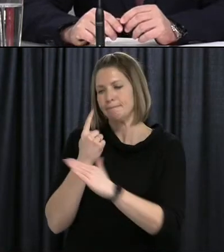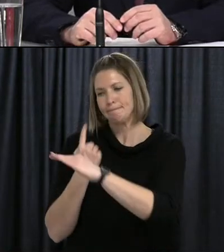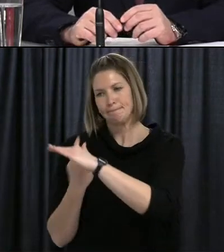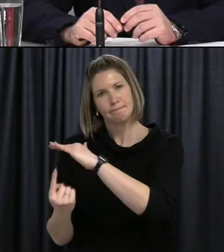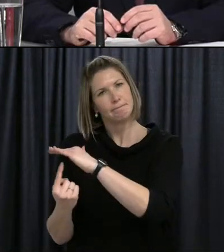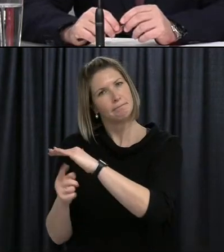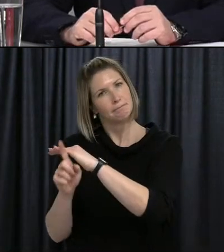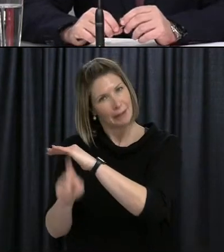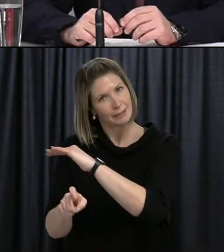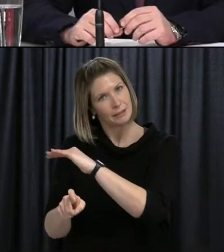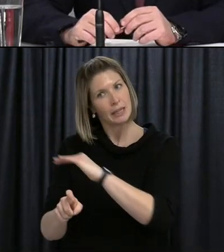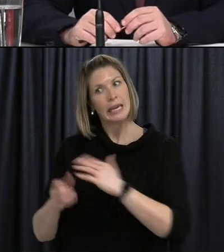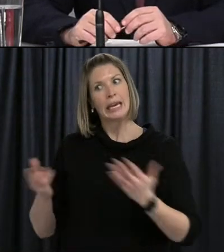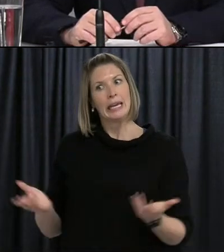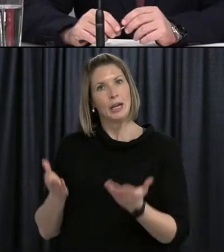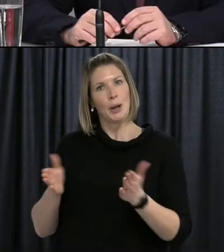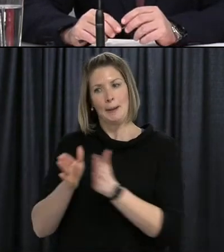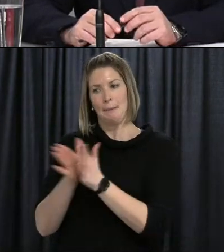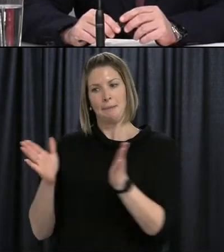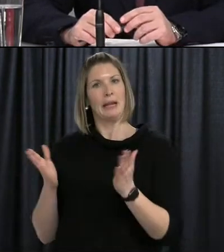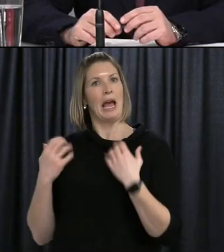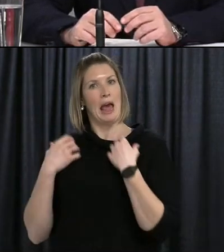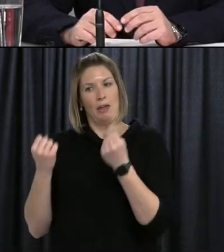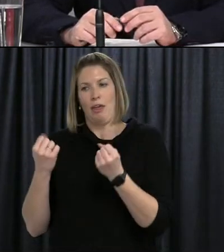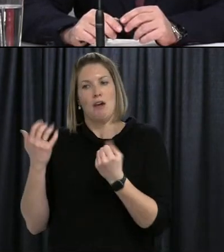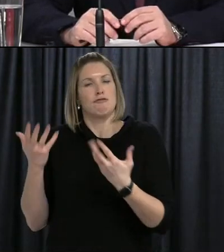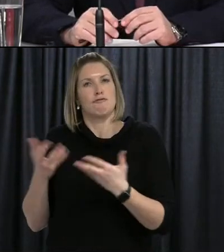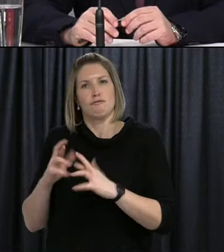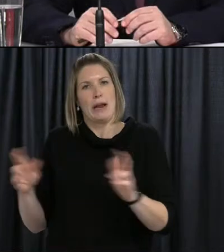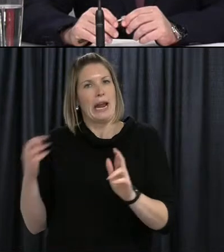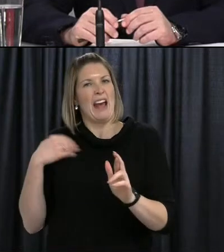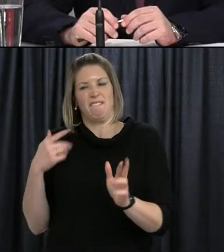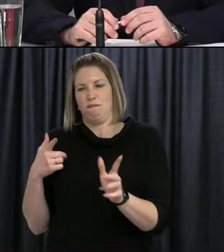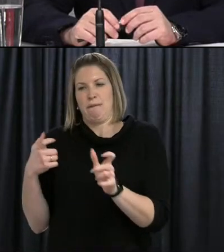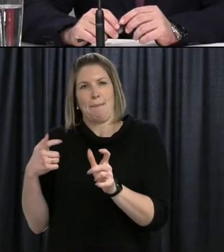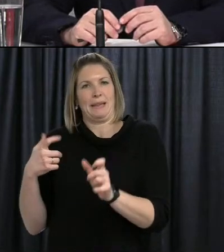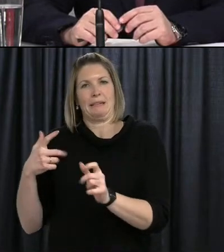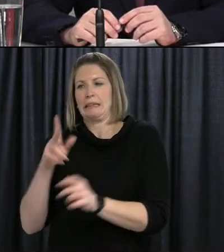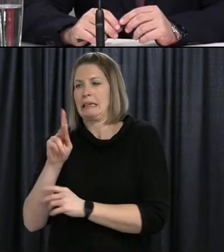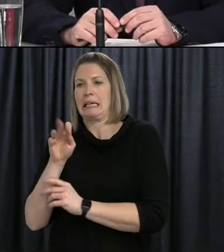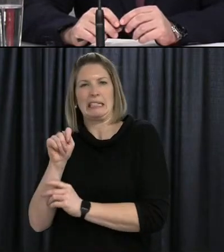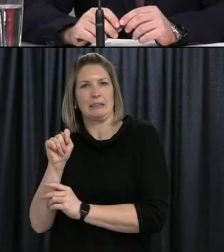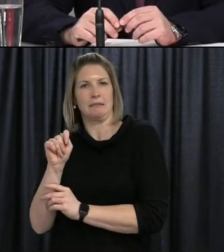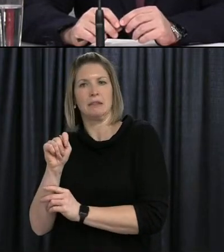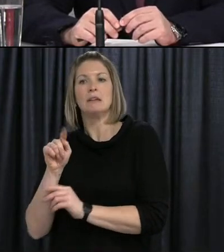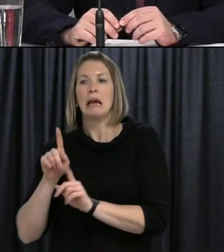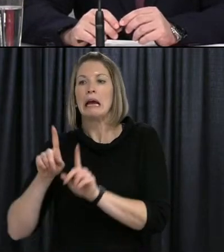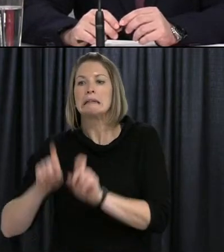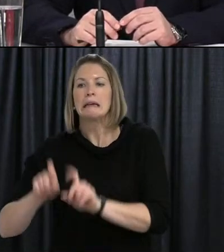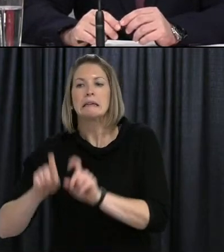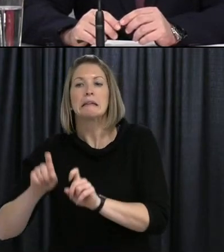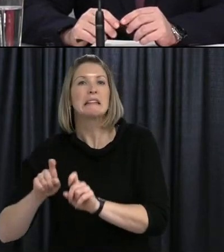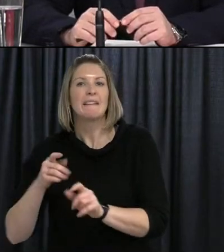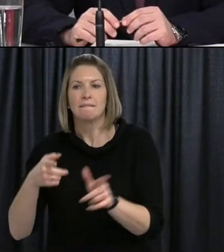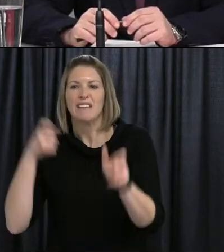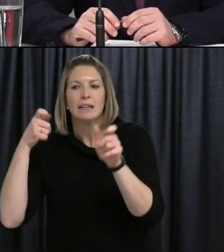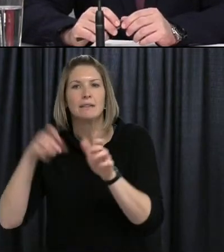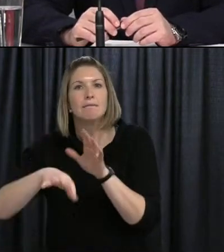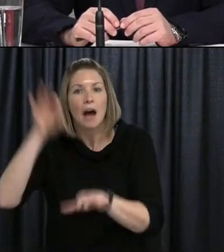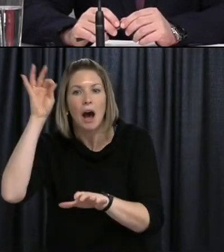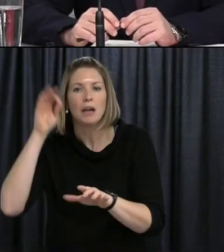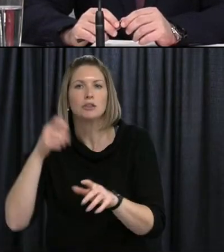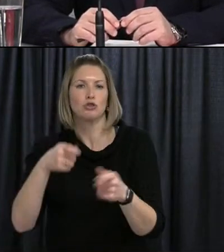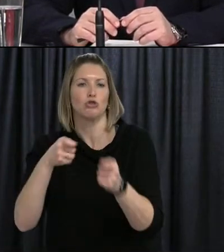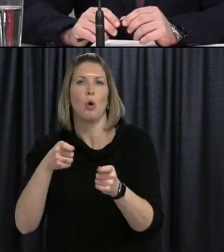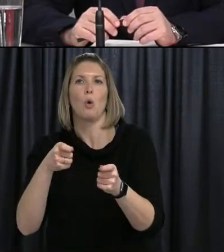public health has the capacity to conduct rapid testing, investigation, and contact tracing to identify and contain cases of